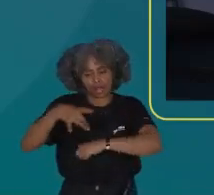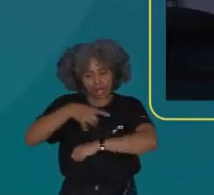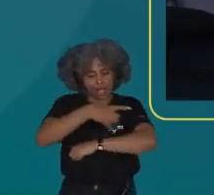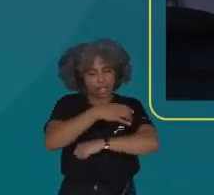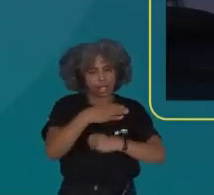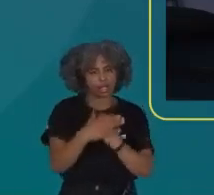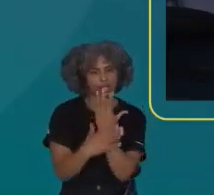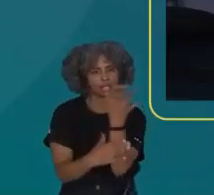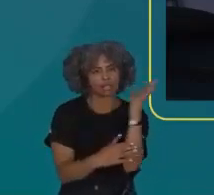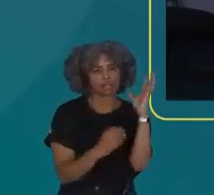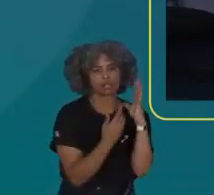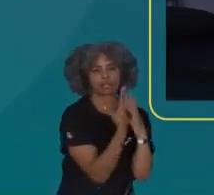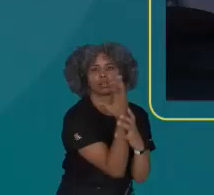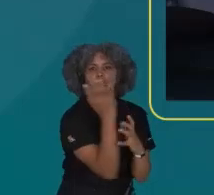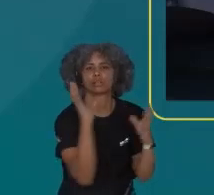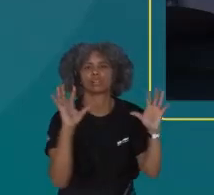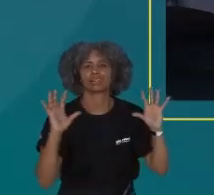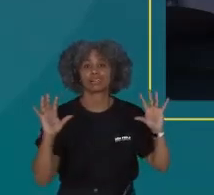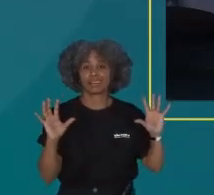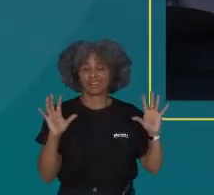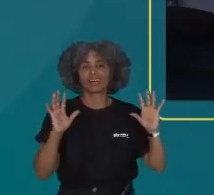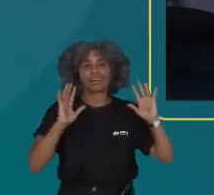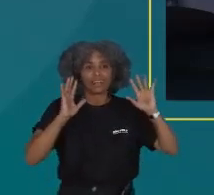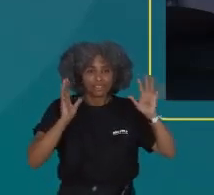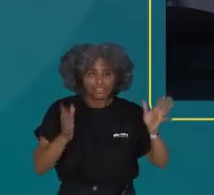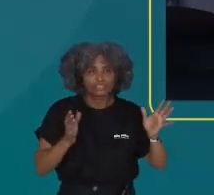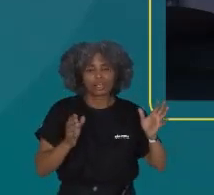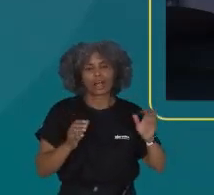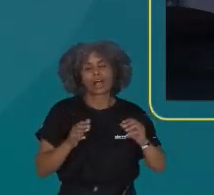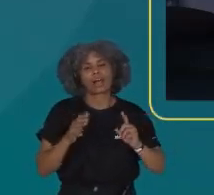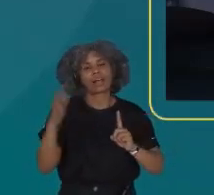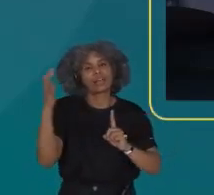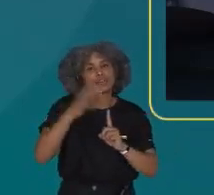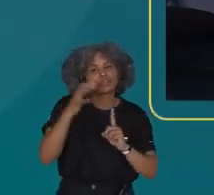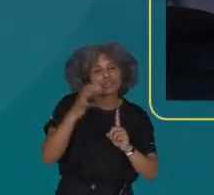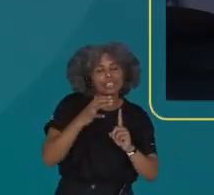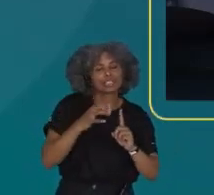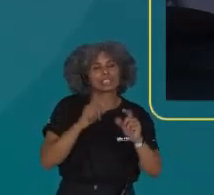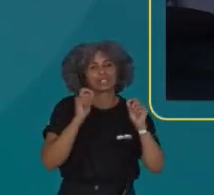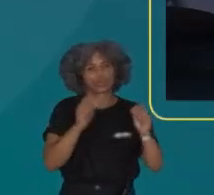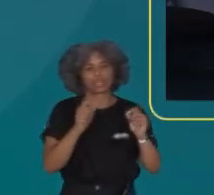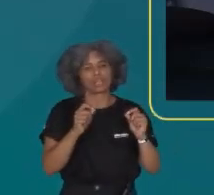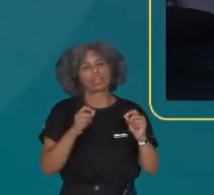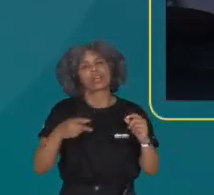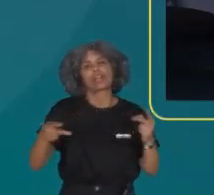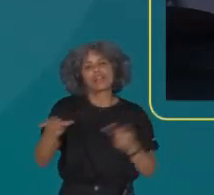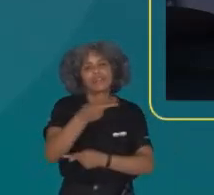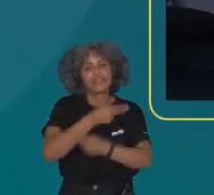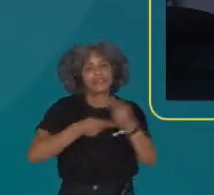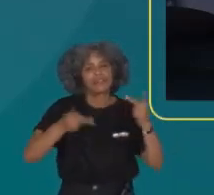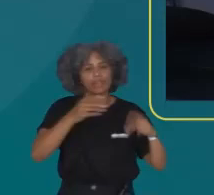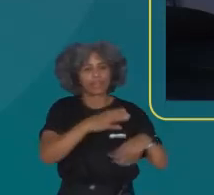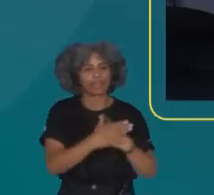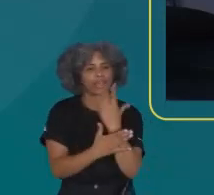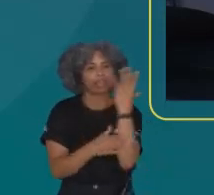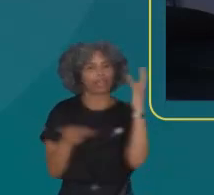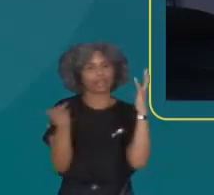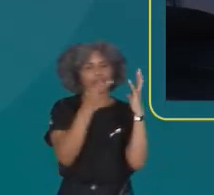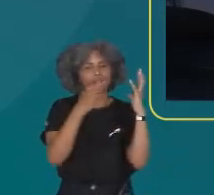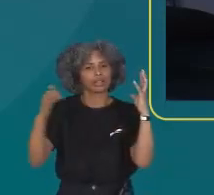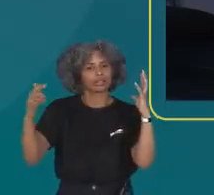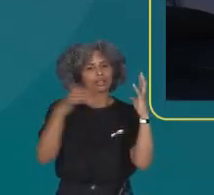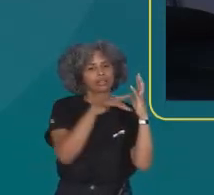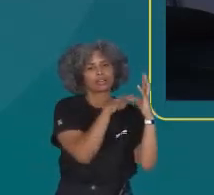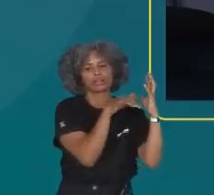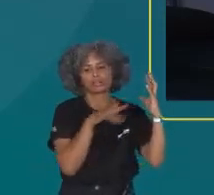island. You all know the impact of planting trees. But it's really in the last couple years, 2 years,